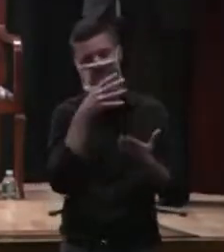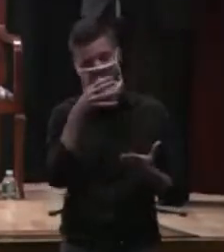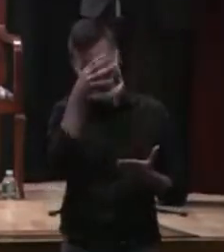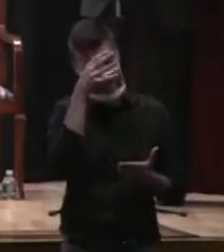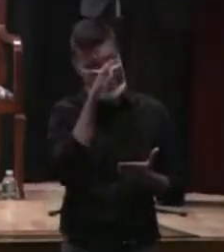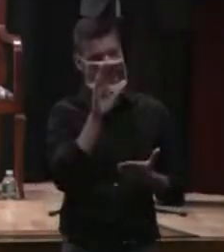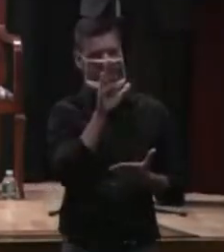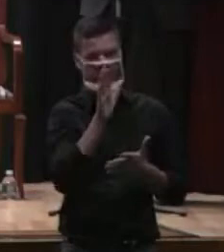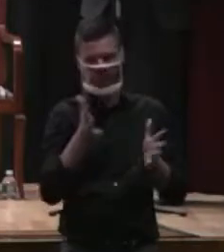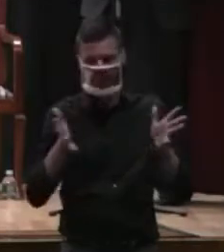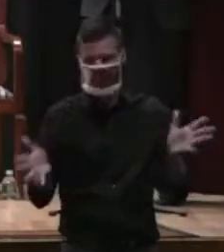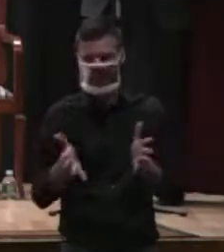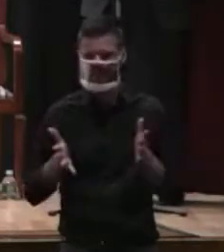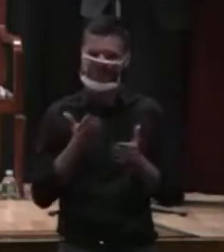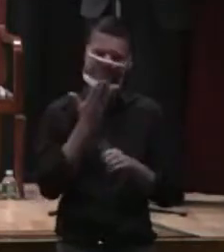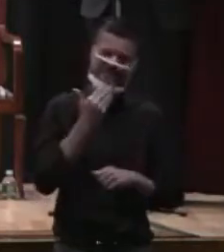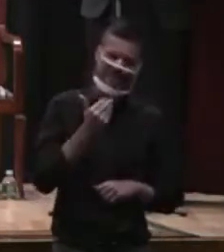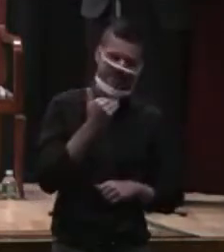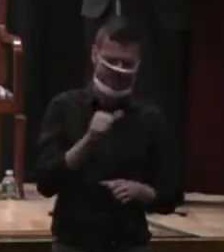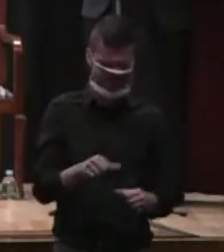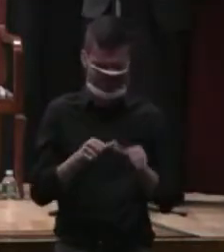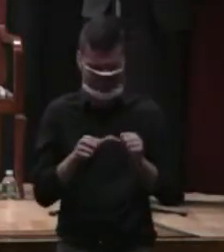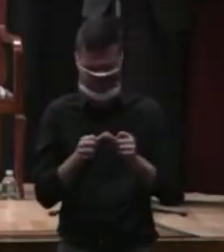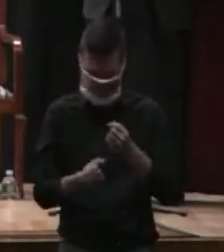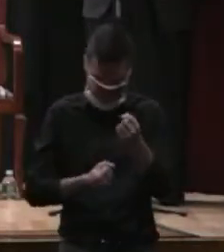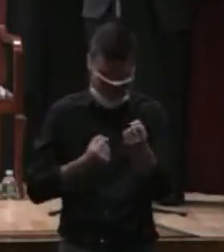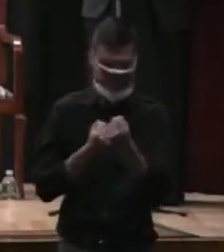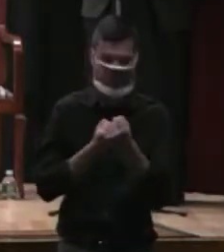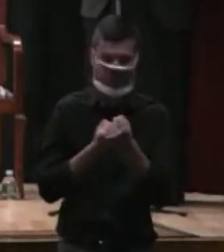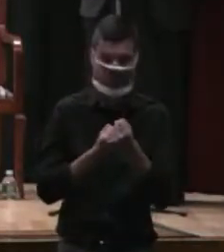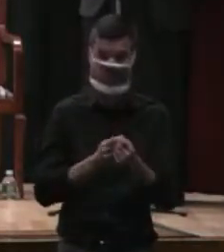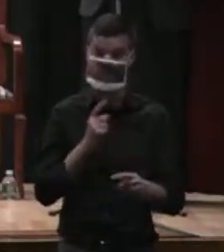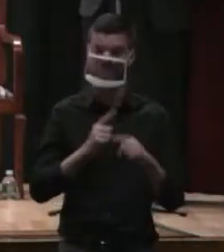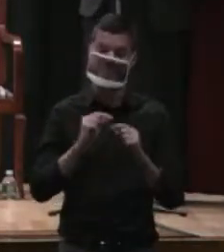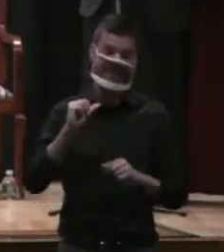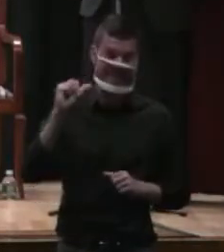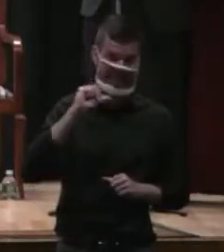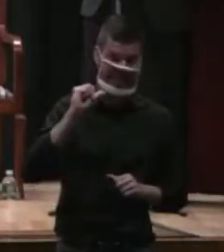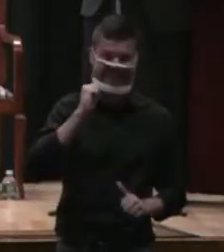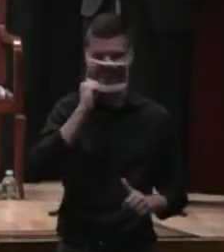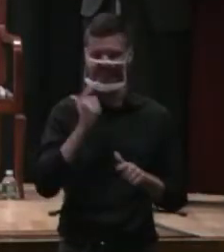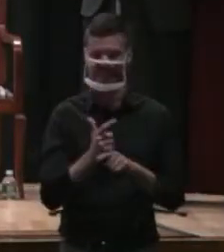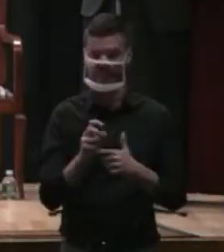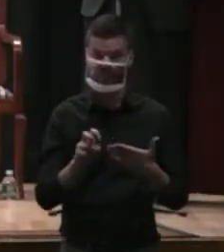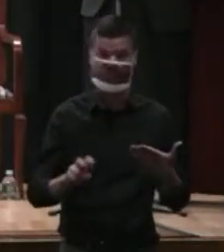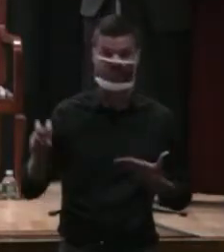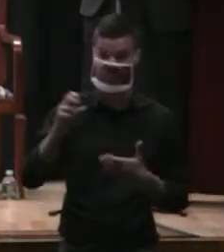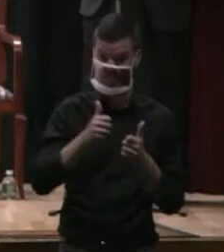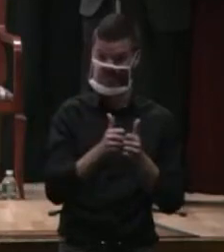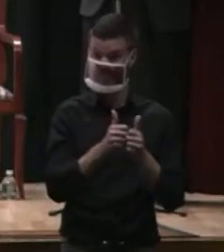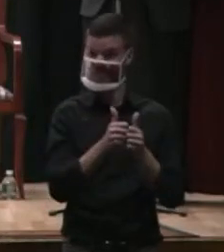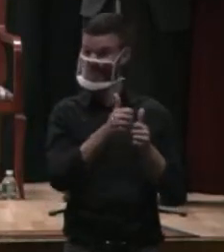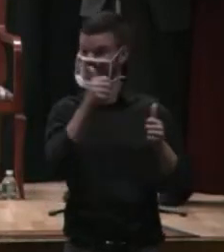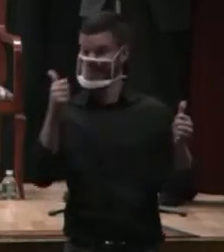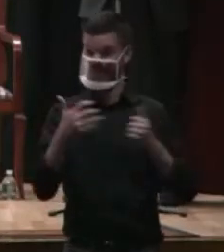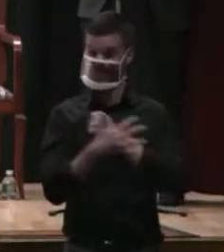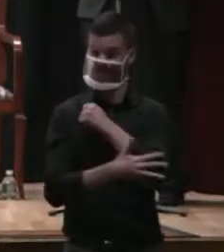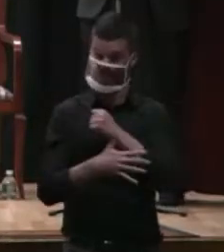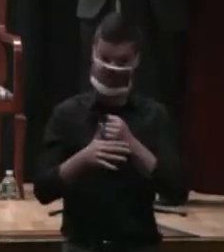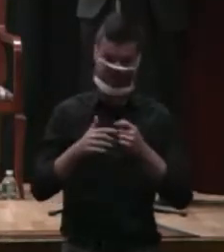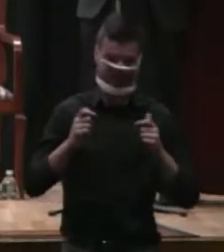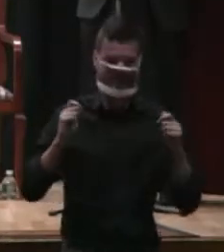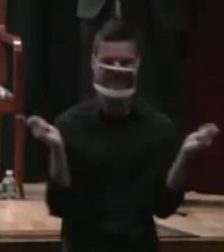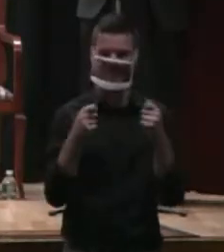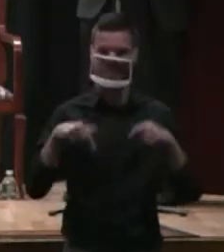for their encouragement, kindness, and continued support, as well as her aunt and sister for traveling across the country to celebrate this special